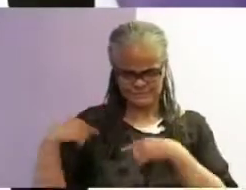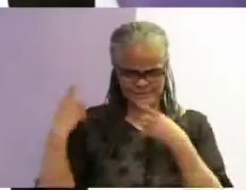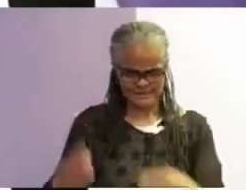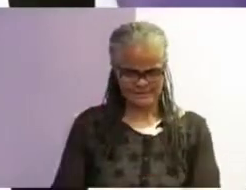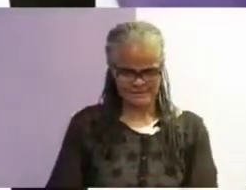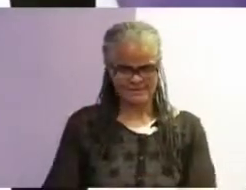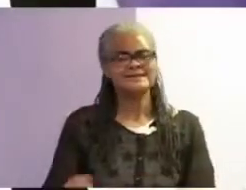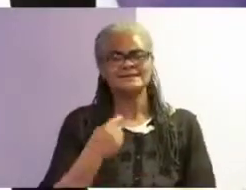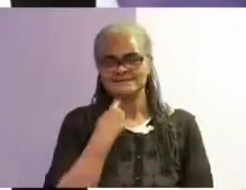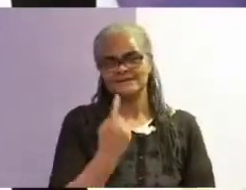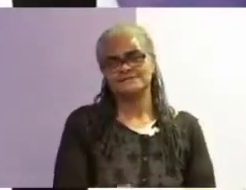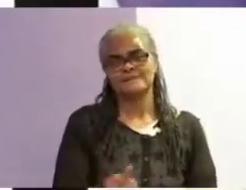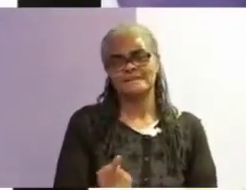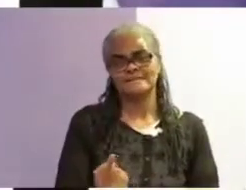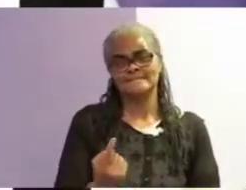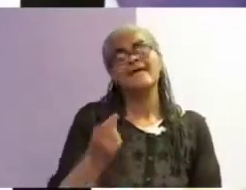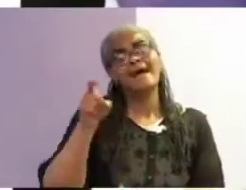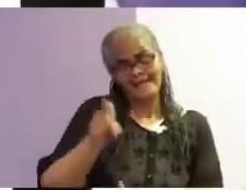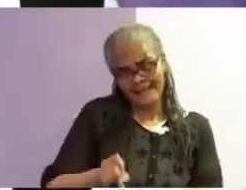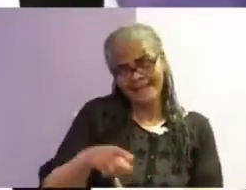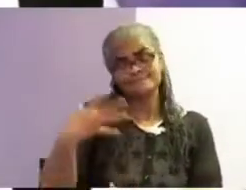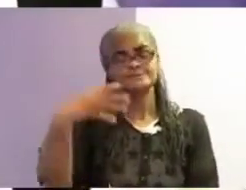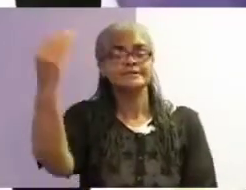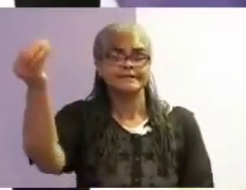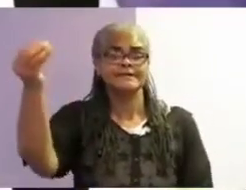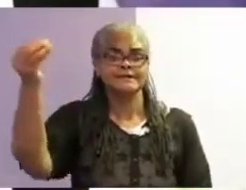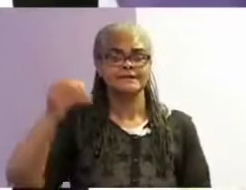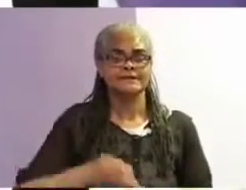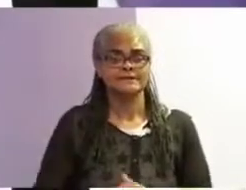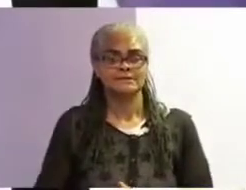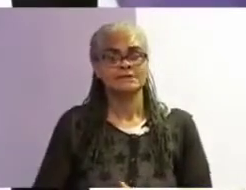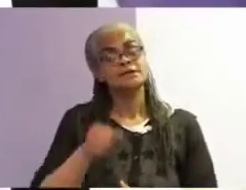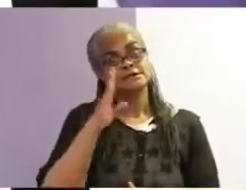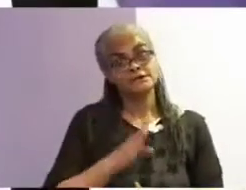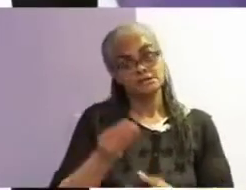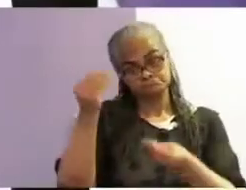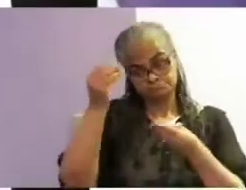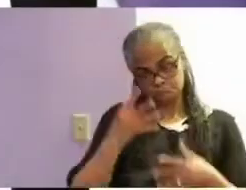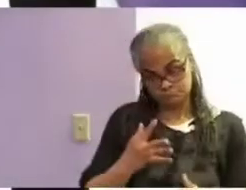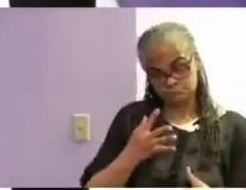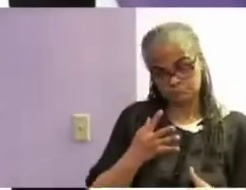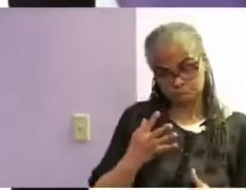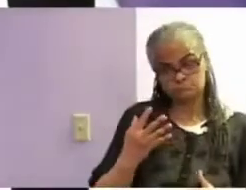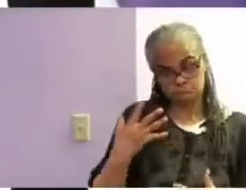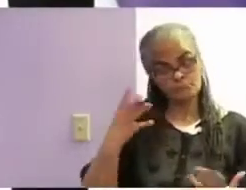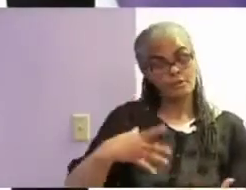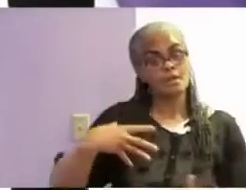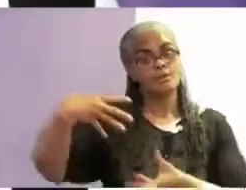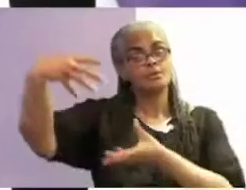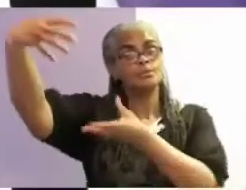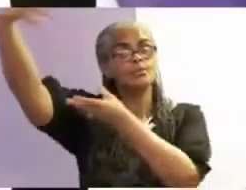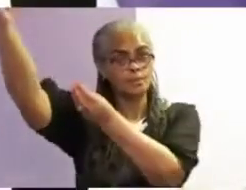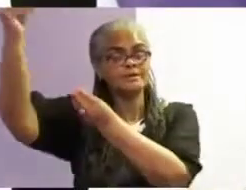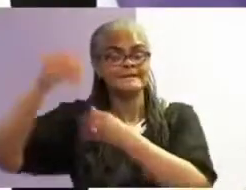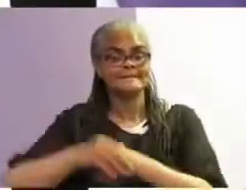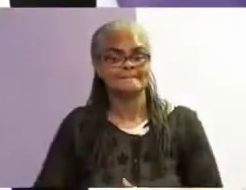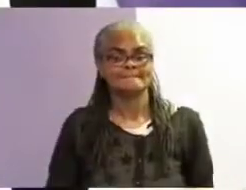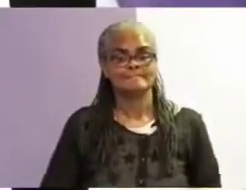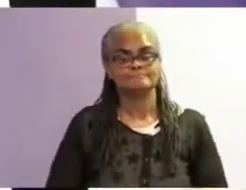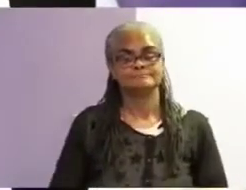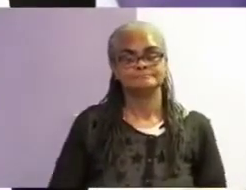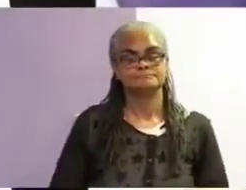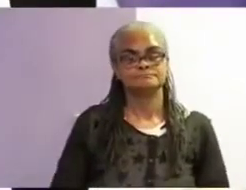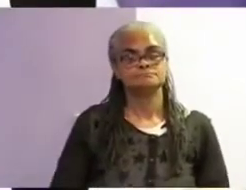God told me he was going to take me. So what he did, he took him down